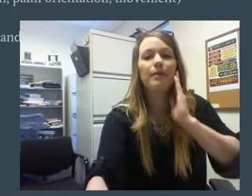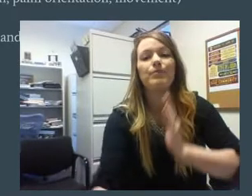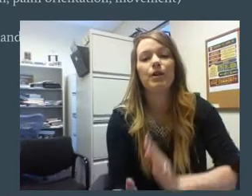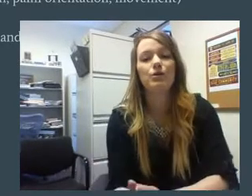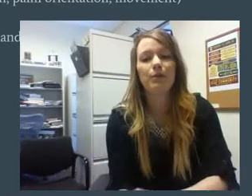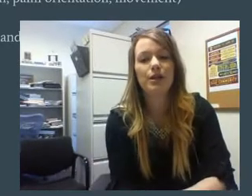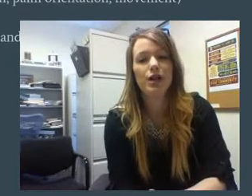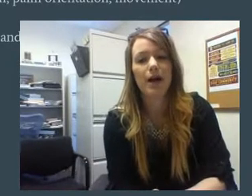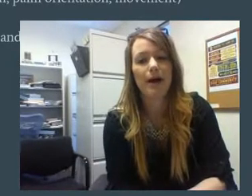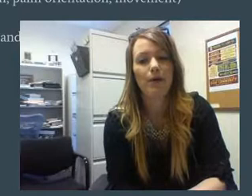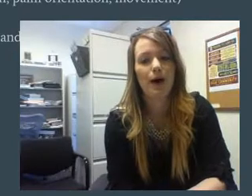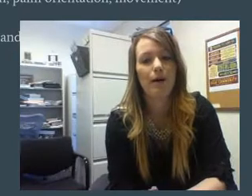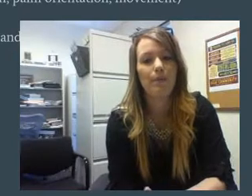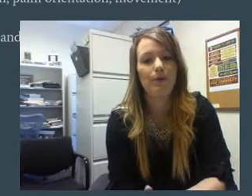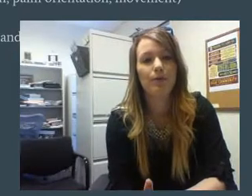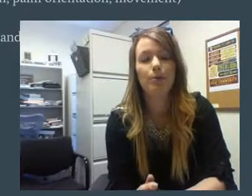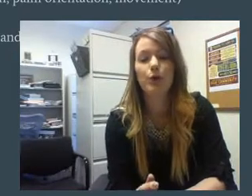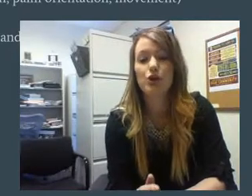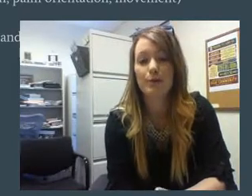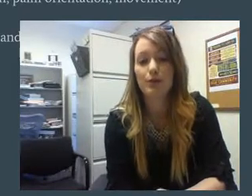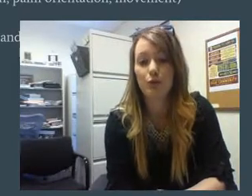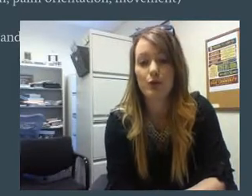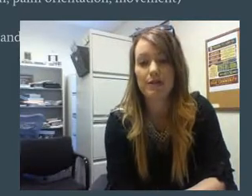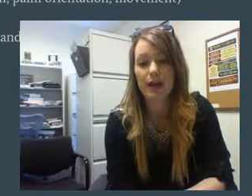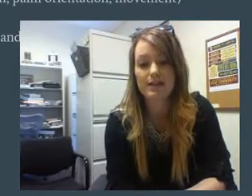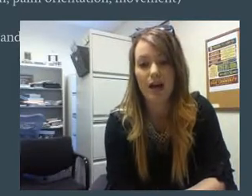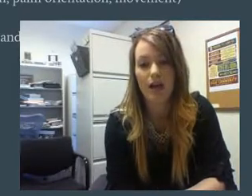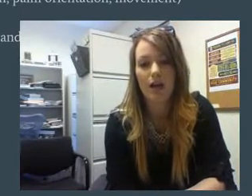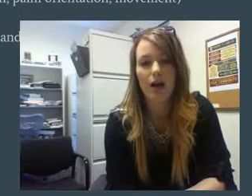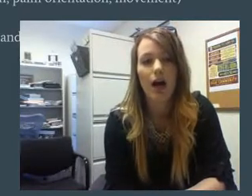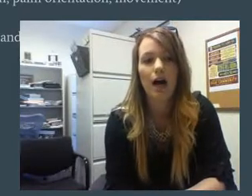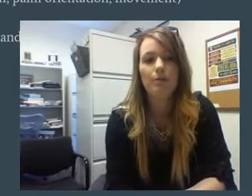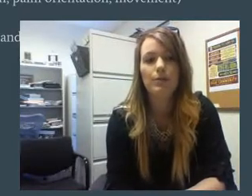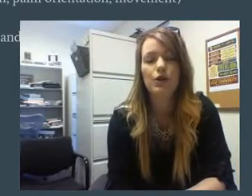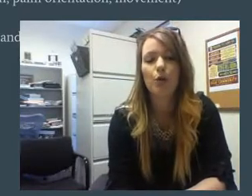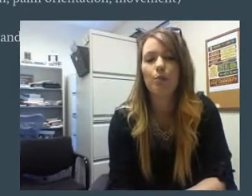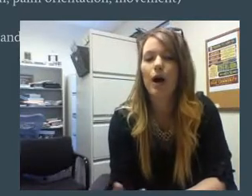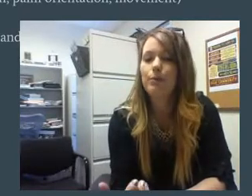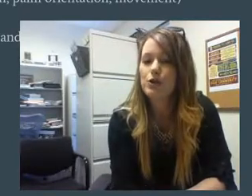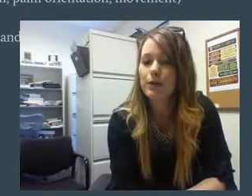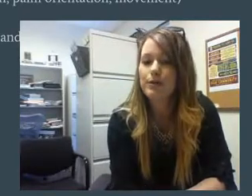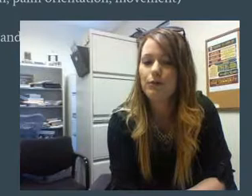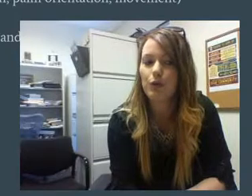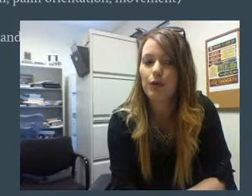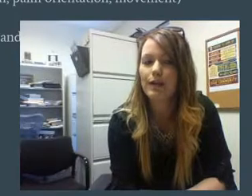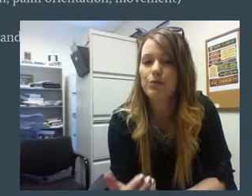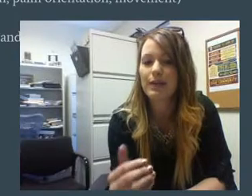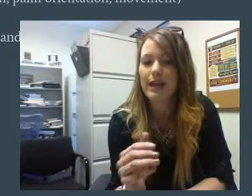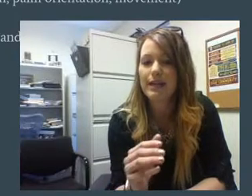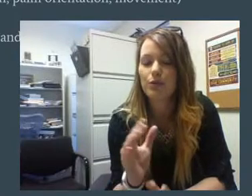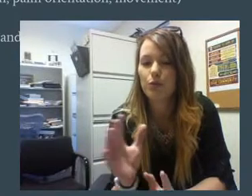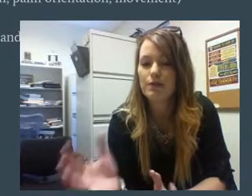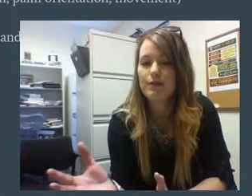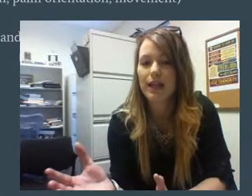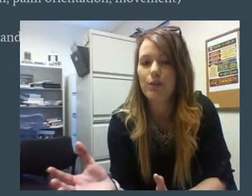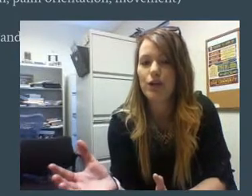Okay. So, now we're going to talk about the prescriptive rules of ASL. So, a prescriptive rule is when